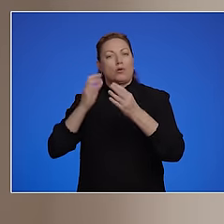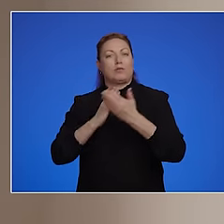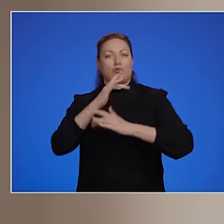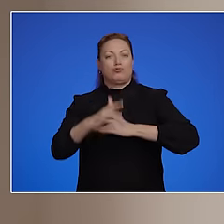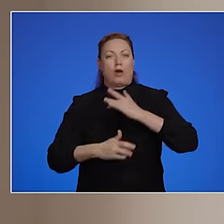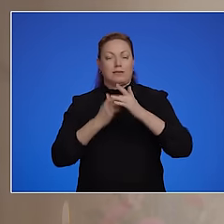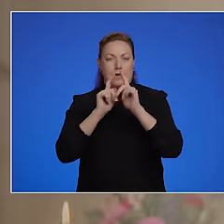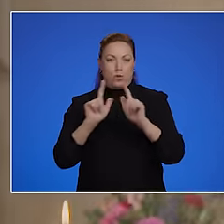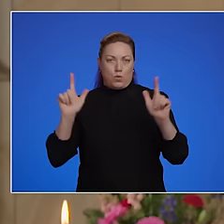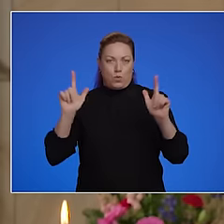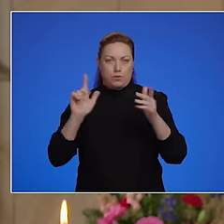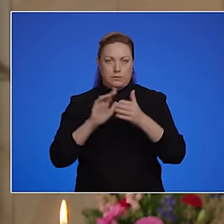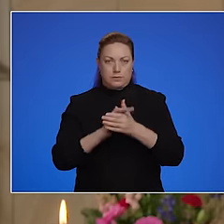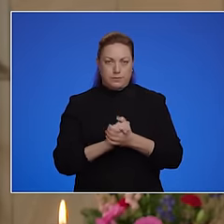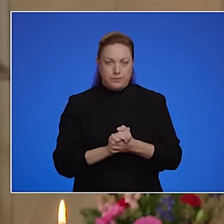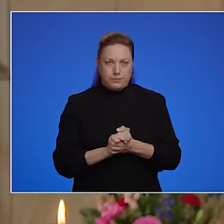Christ our Lord. Amen.